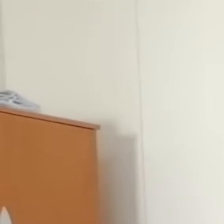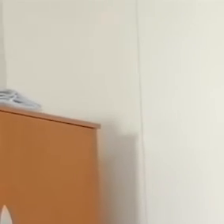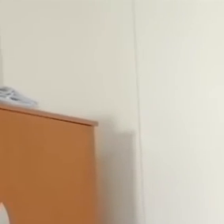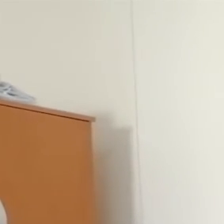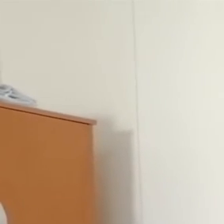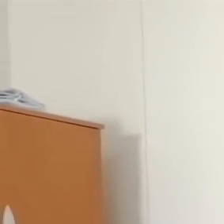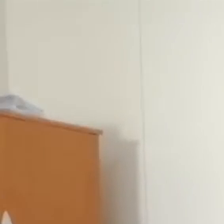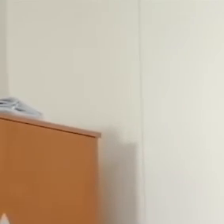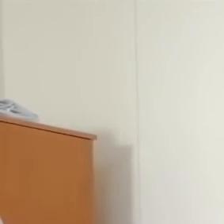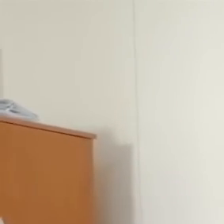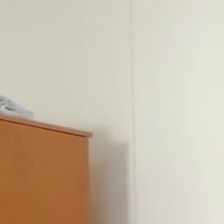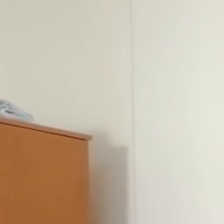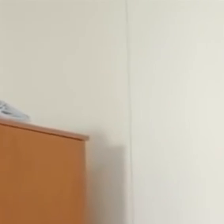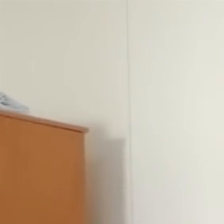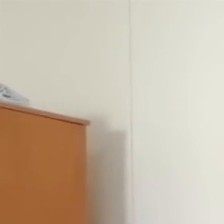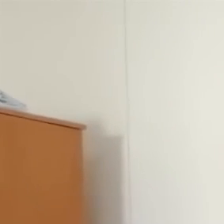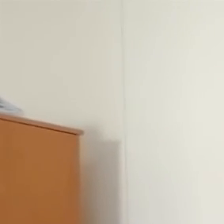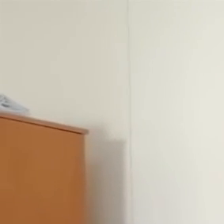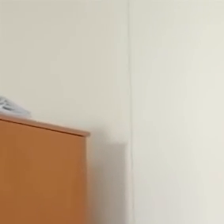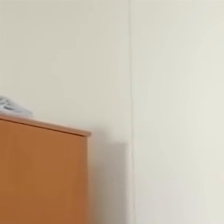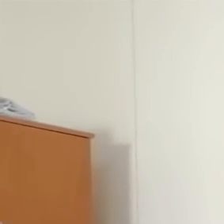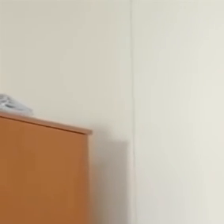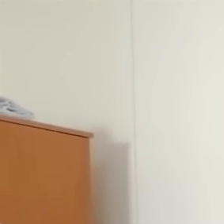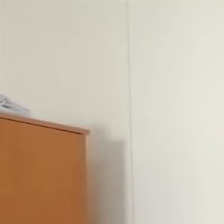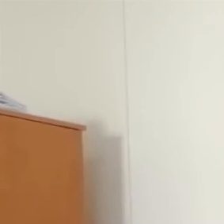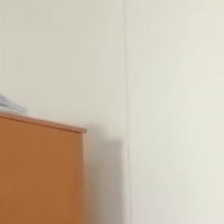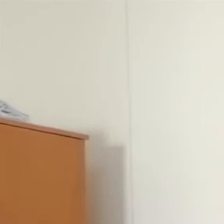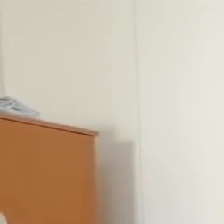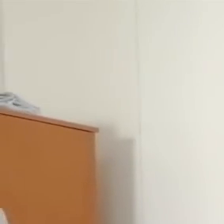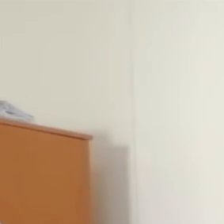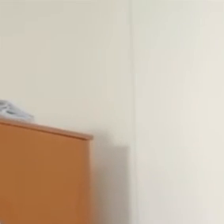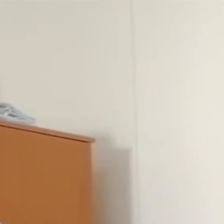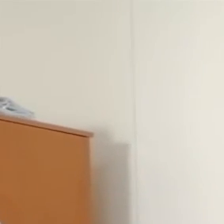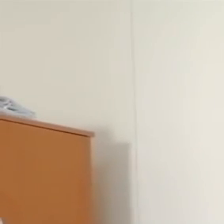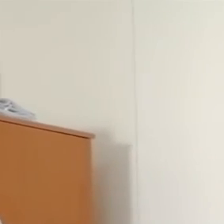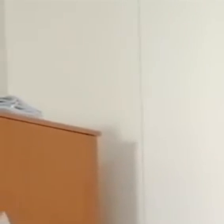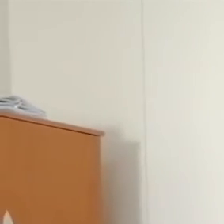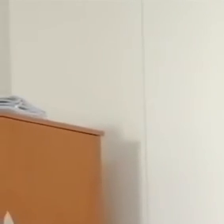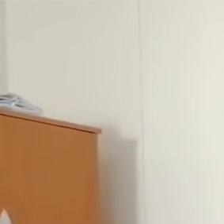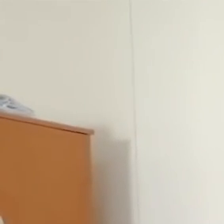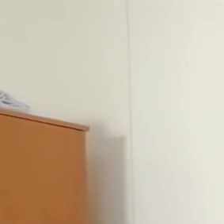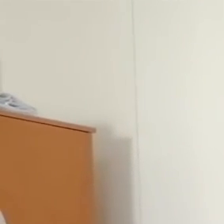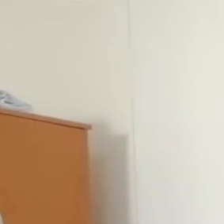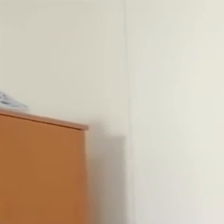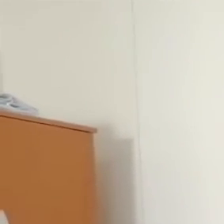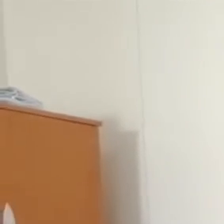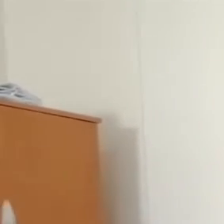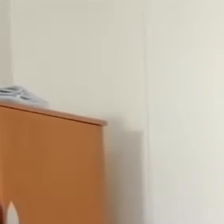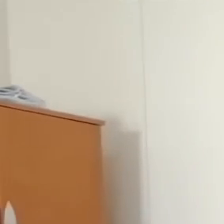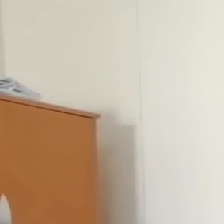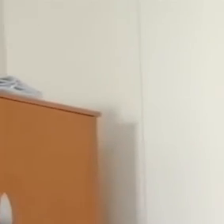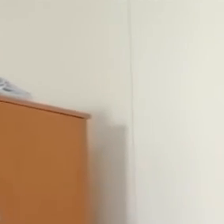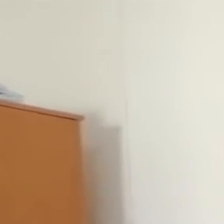I'm great, ma'am, and how are you? I'm fine. So basically, Namibia Media Holdings, in partnership with the Ministry, have been distributing these